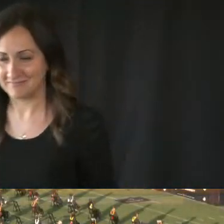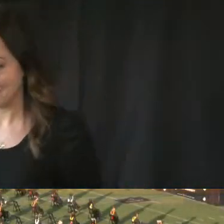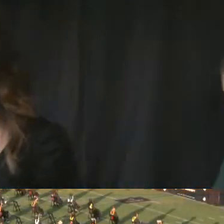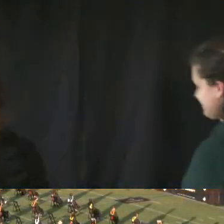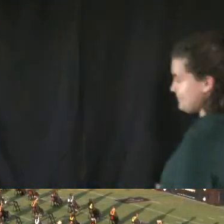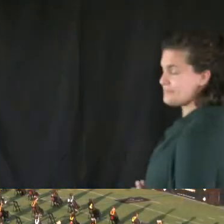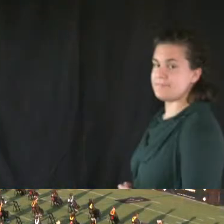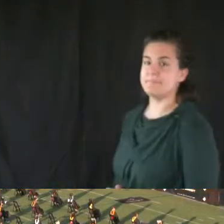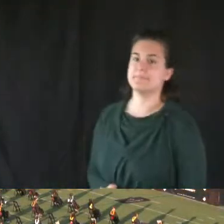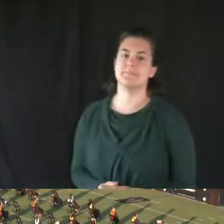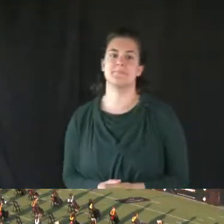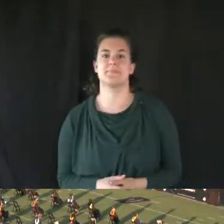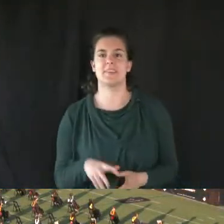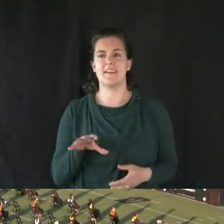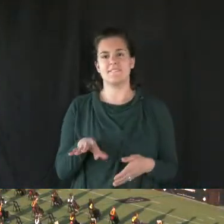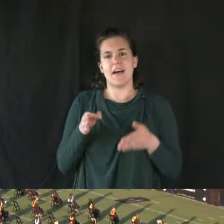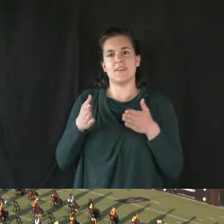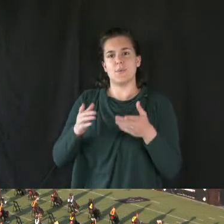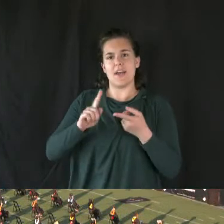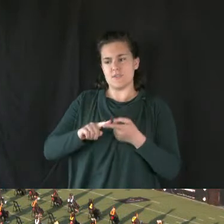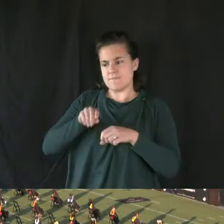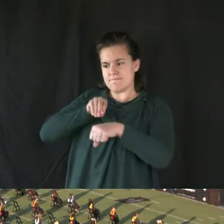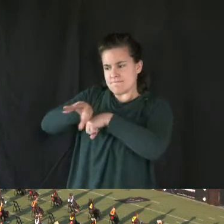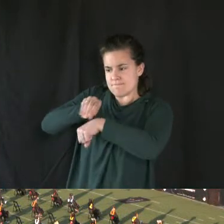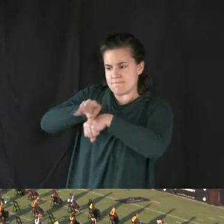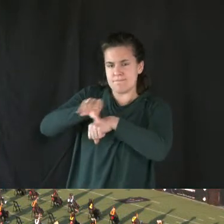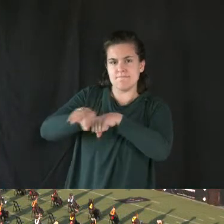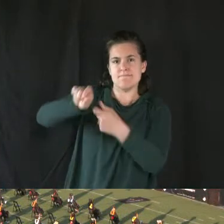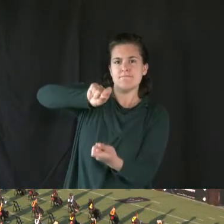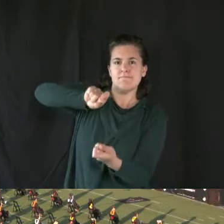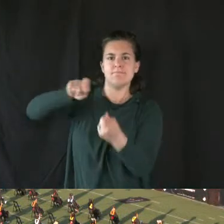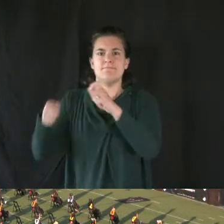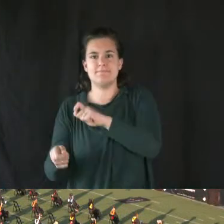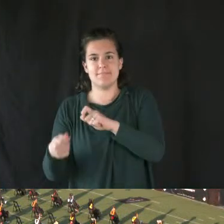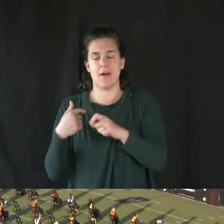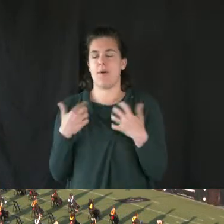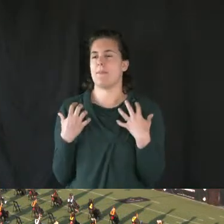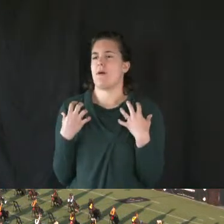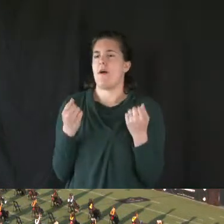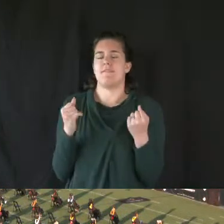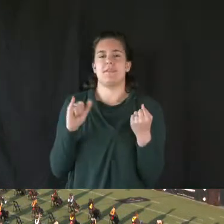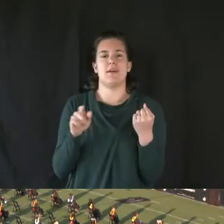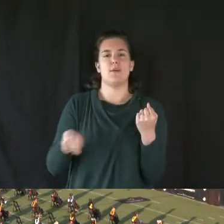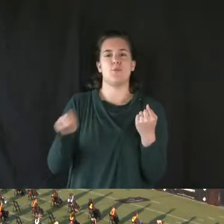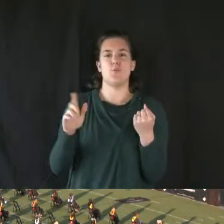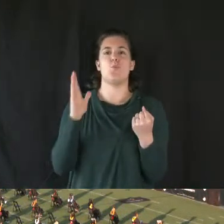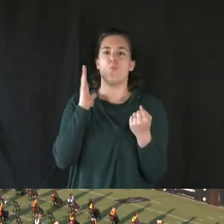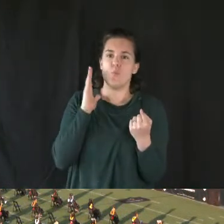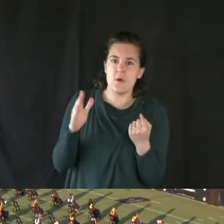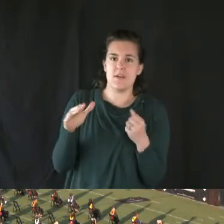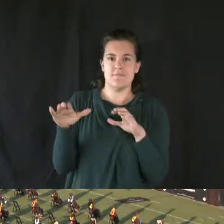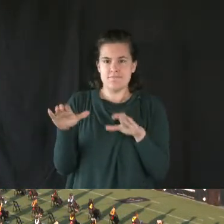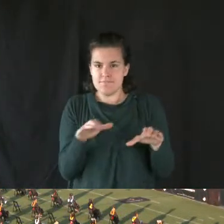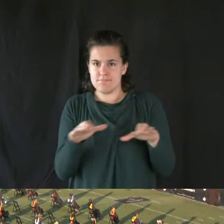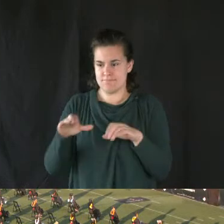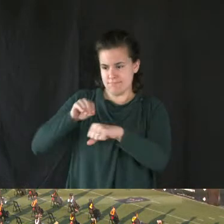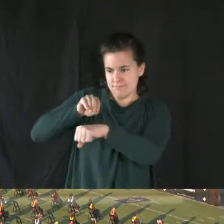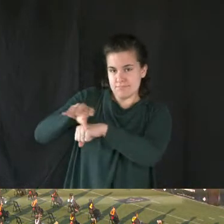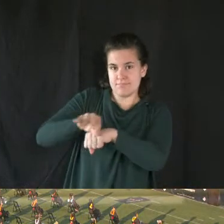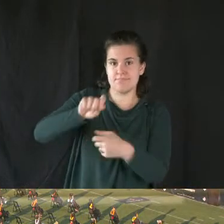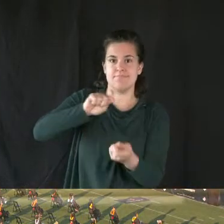make a difference. I'm confident that each and every one of you will do so. Again, my congratulations.